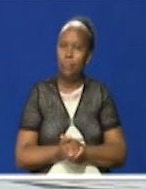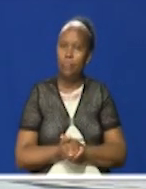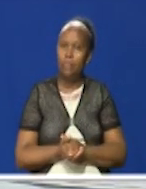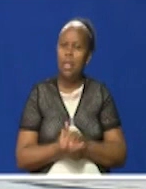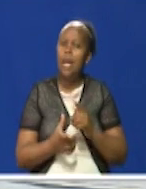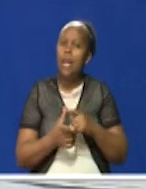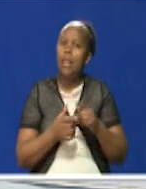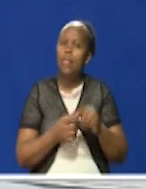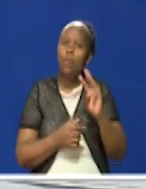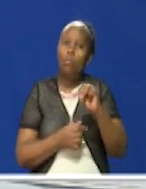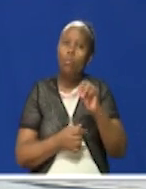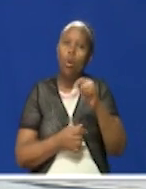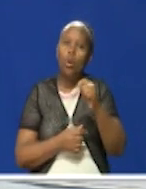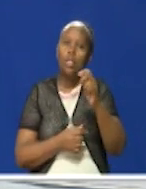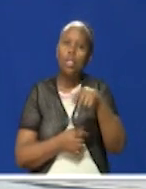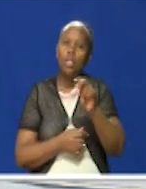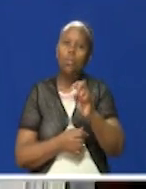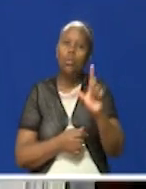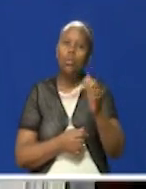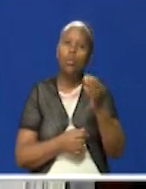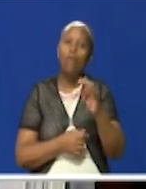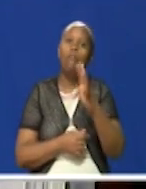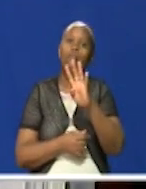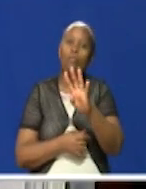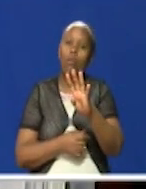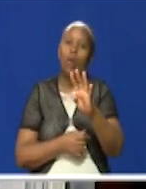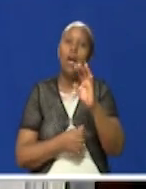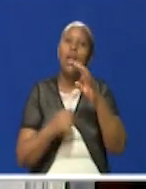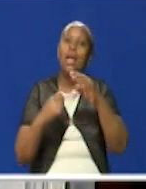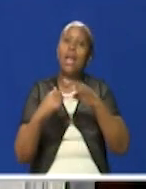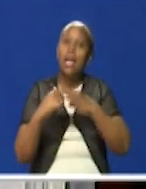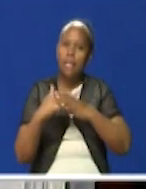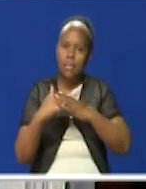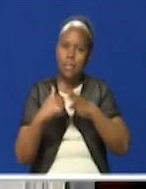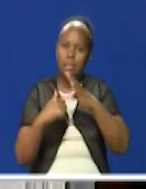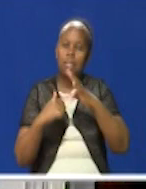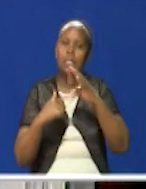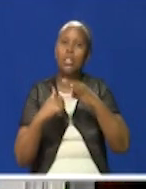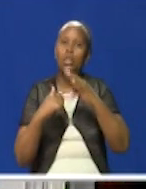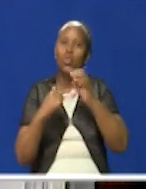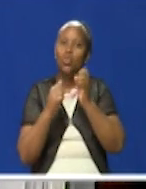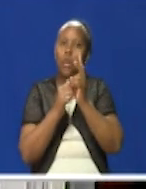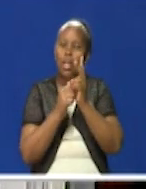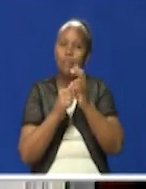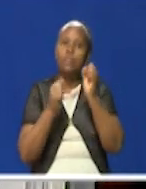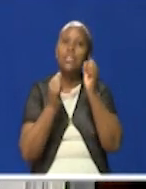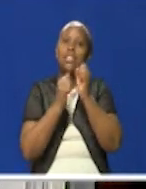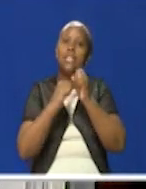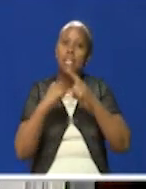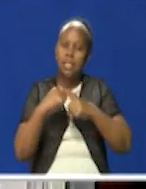The multiples of 4 are 8, 12,